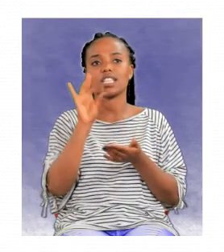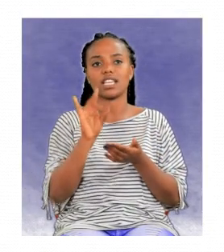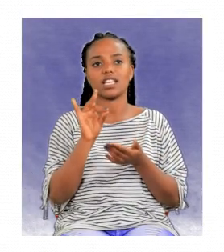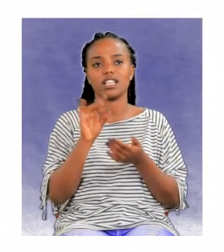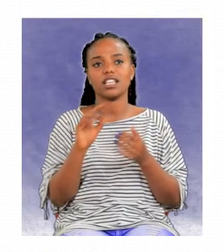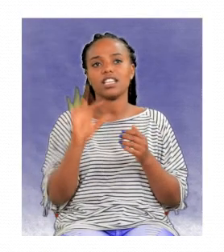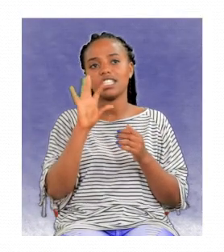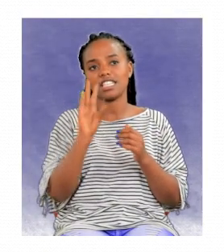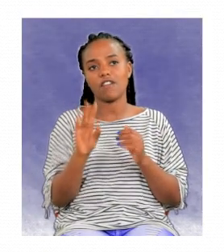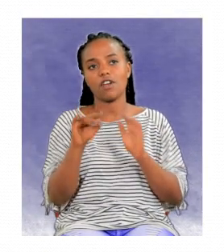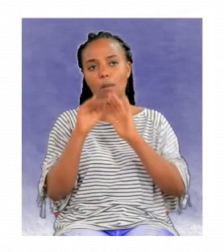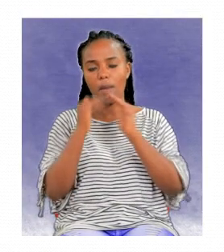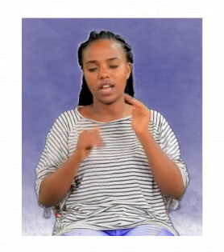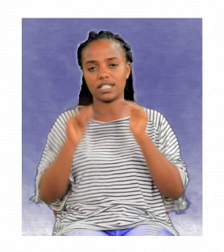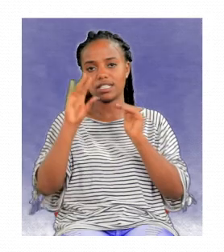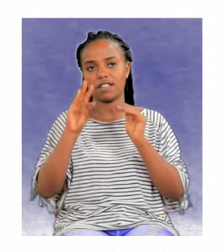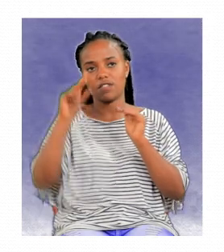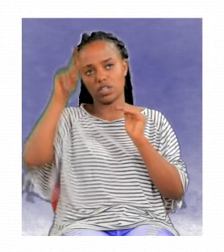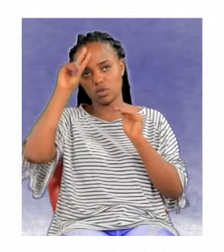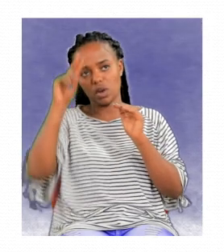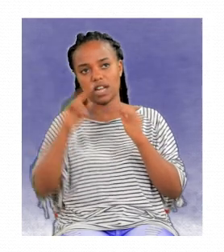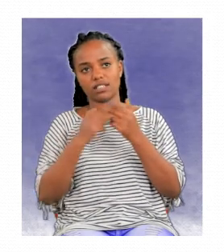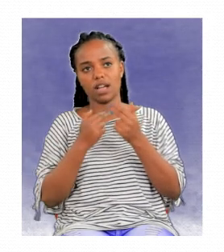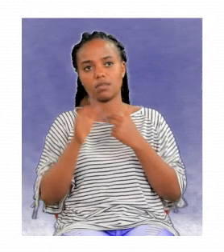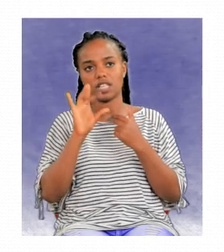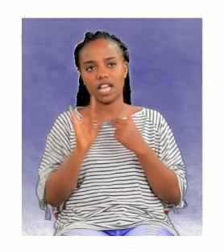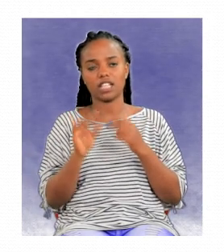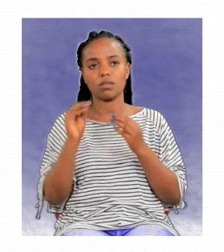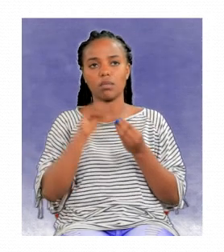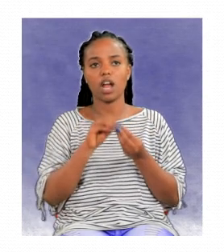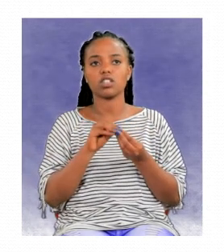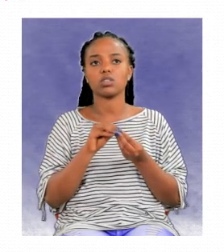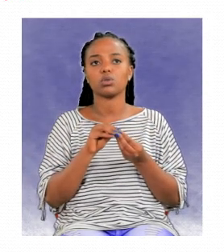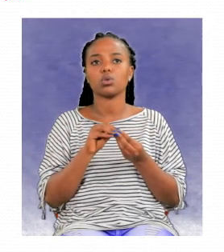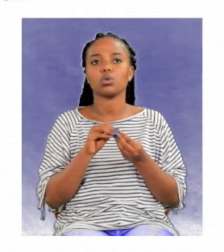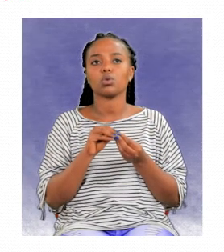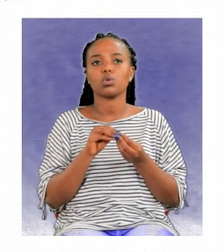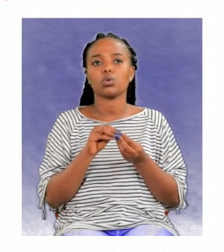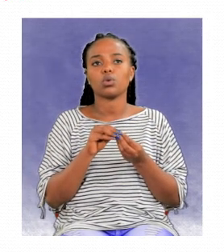7 minus 7 squared times 8 plus next.